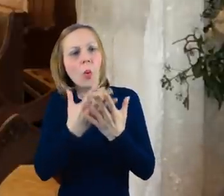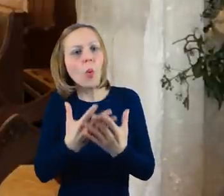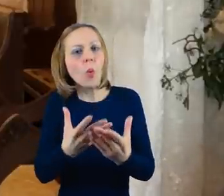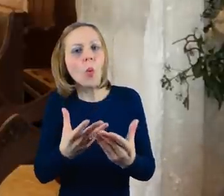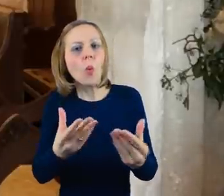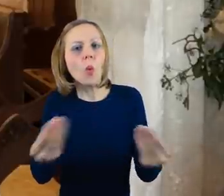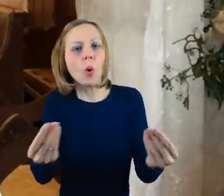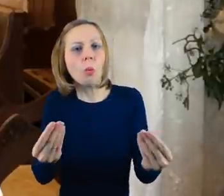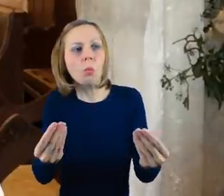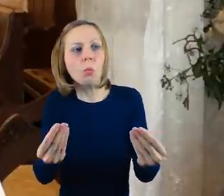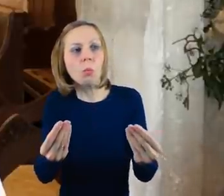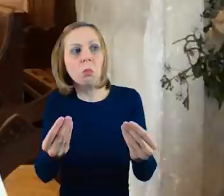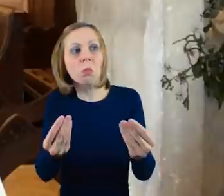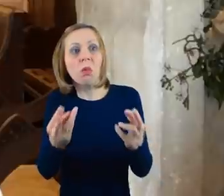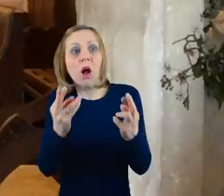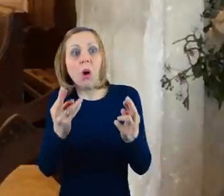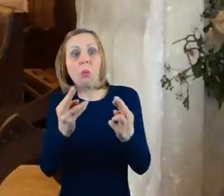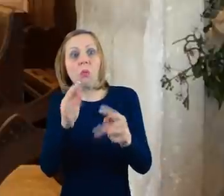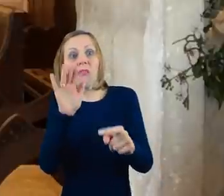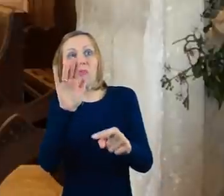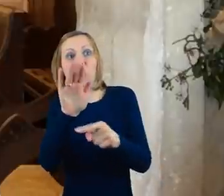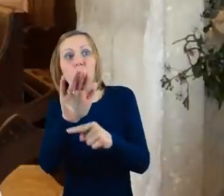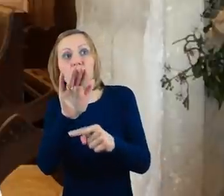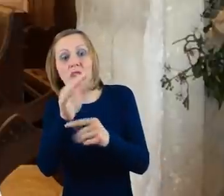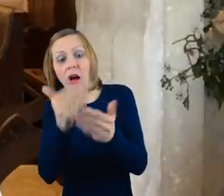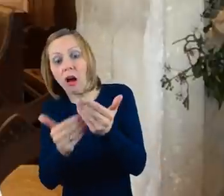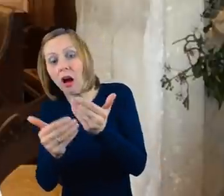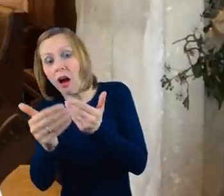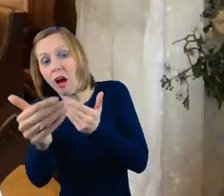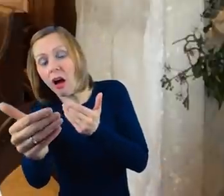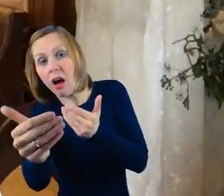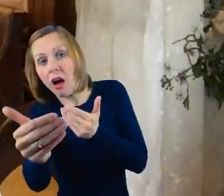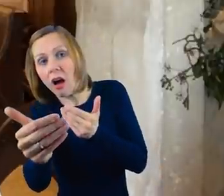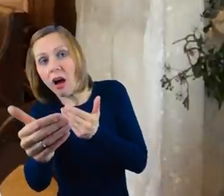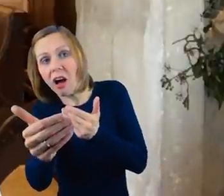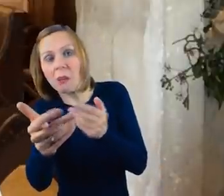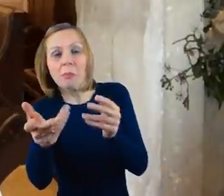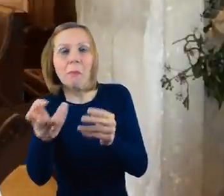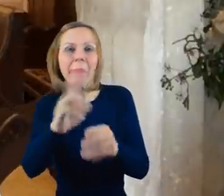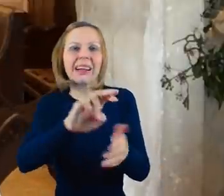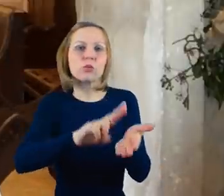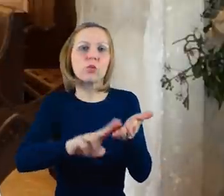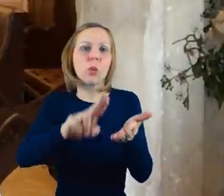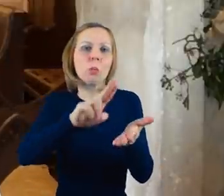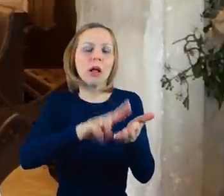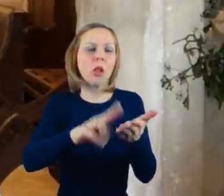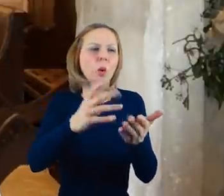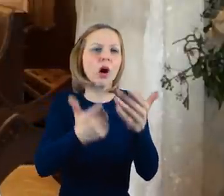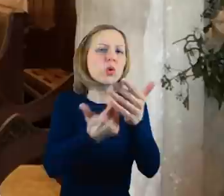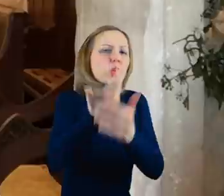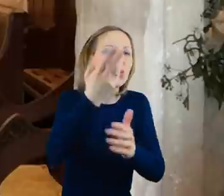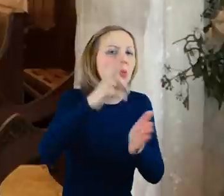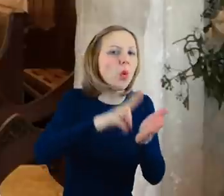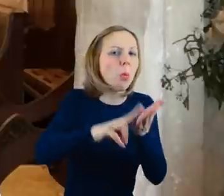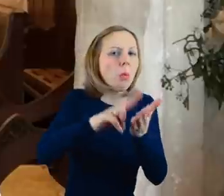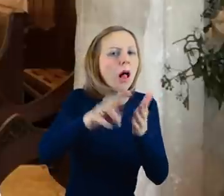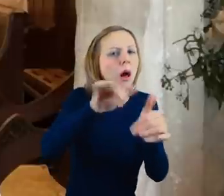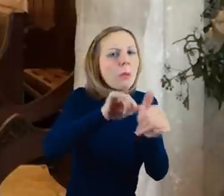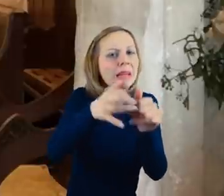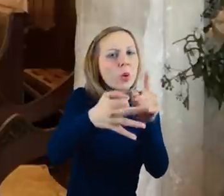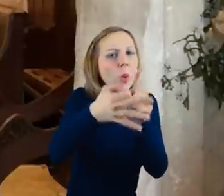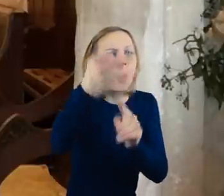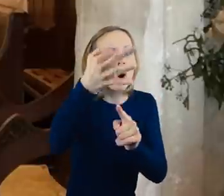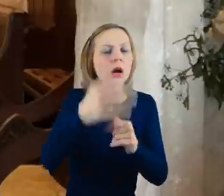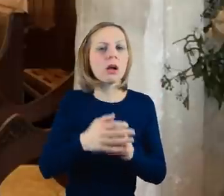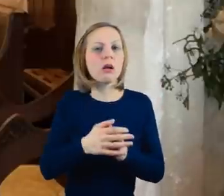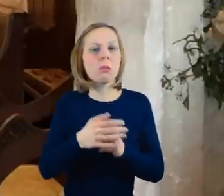sort of normality, but to a better, new normal. But if the last year has taught us anything, it is that